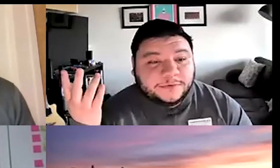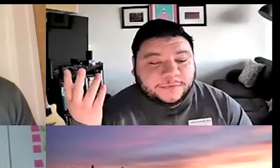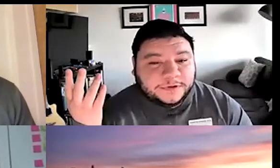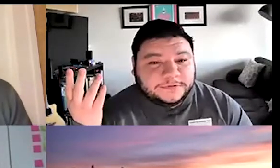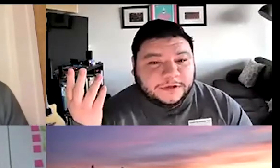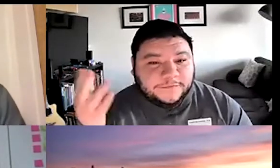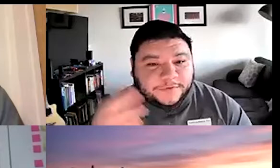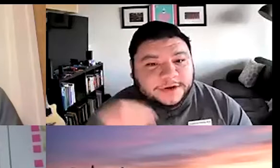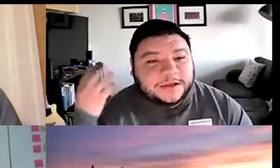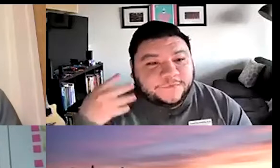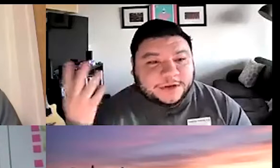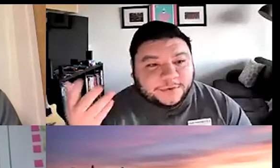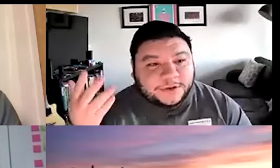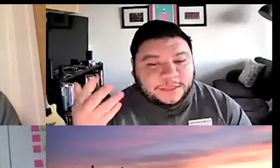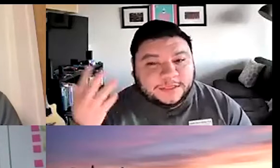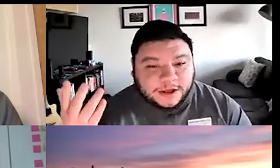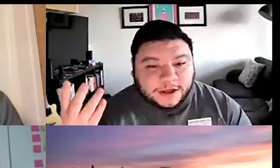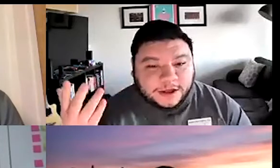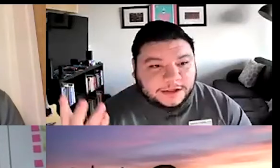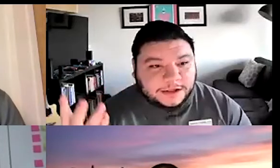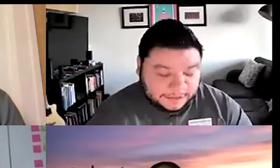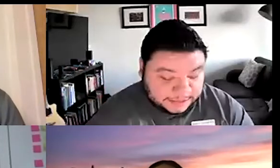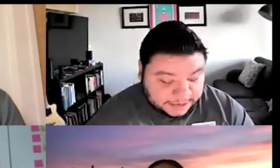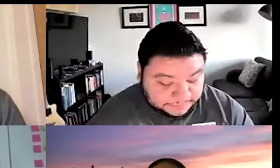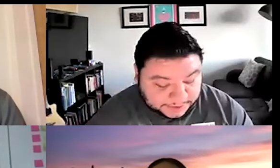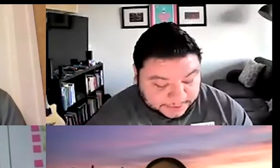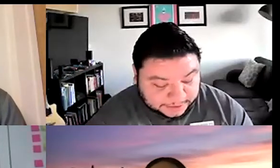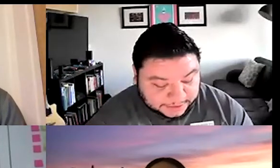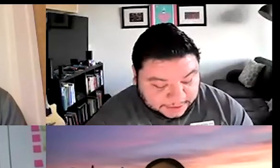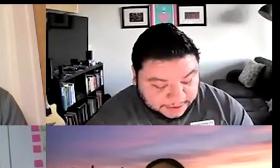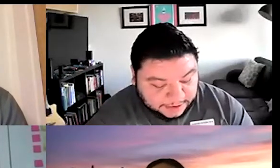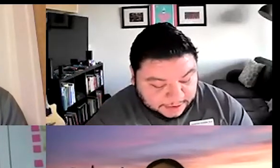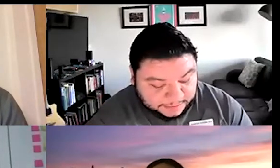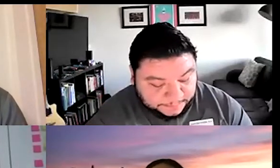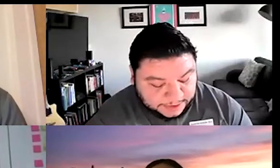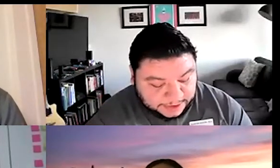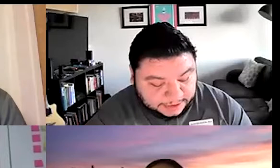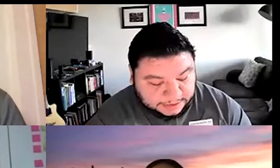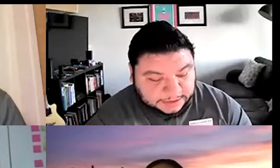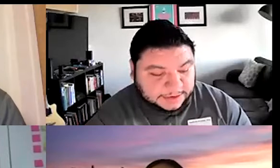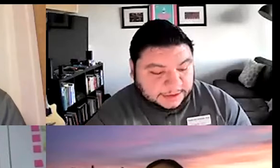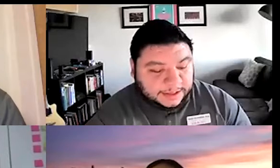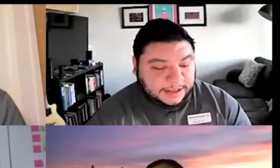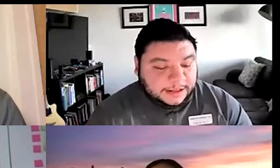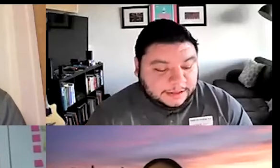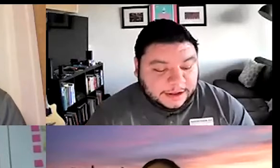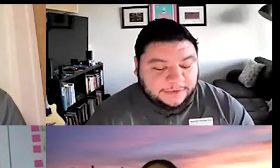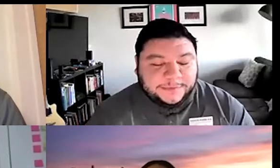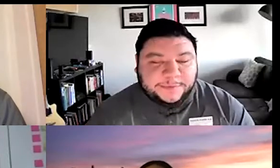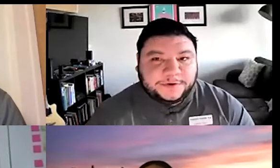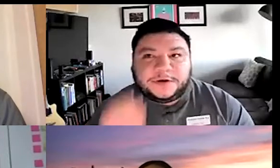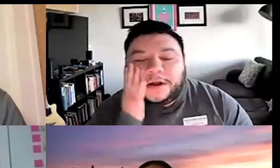out was a very like frequent thought that came through my mind. And